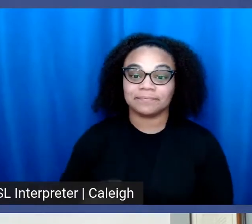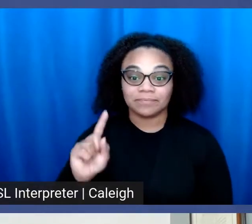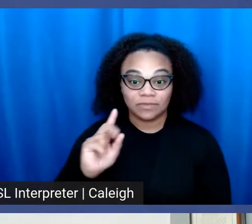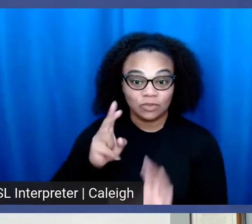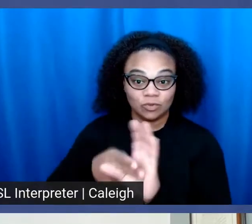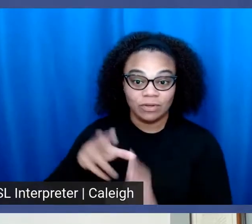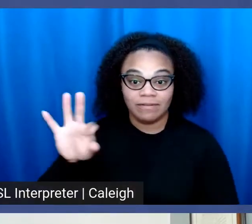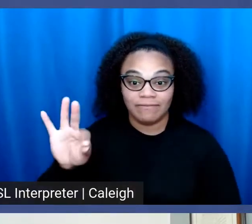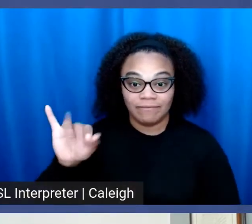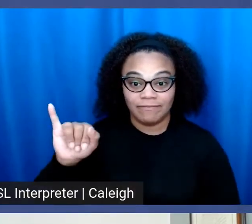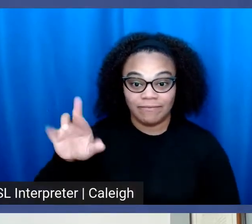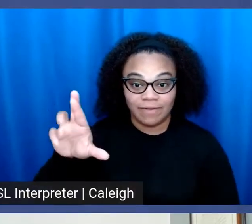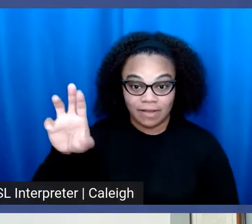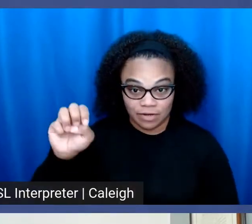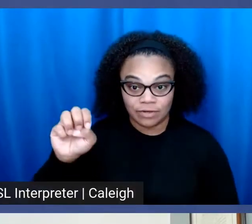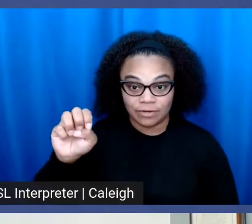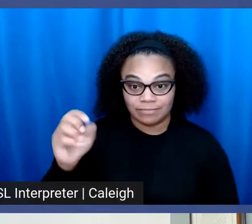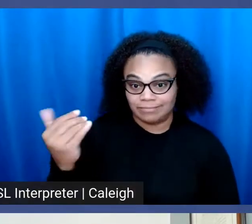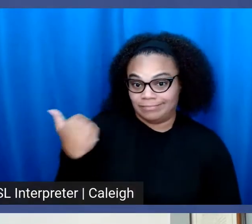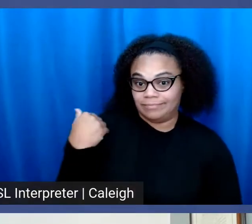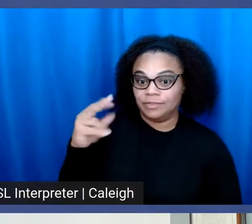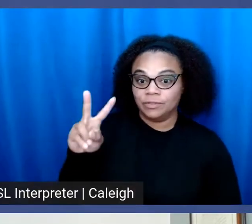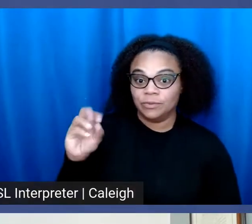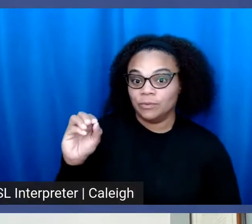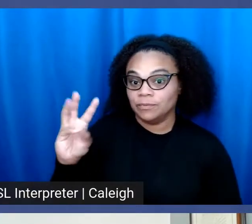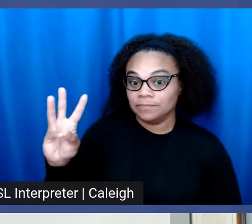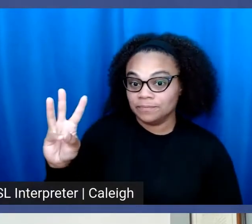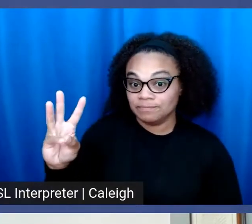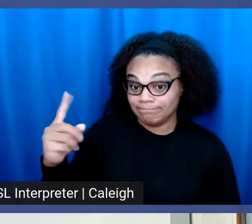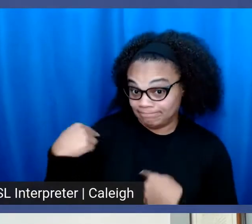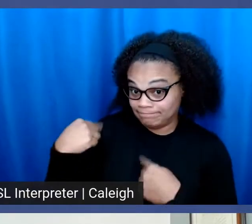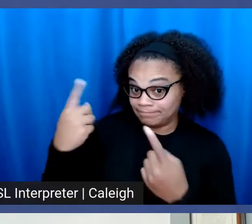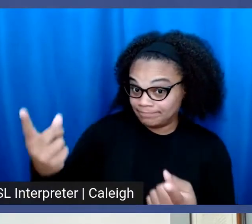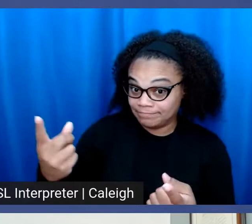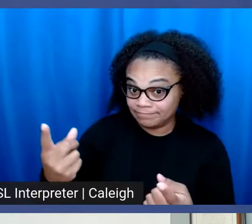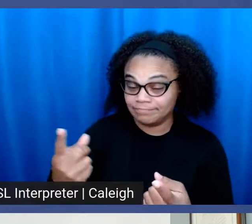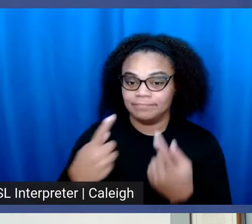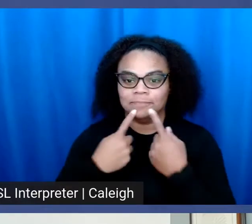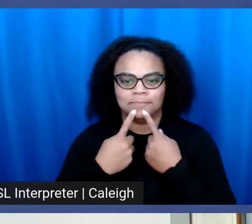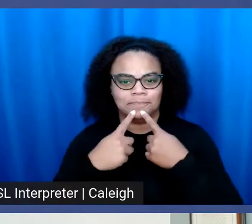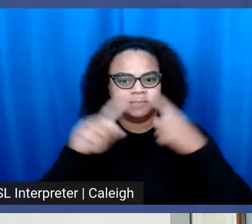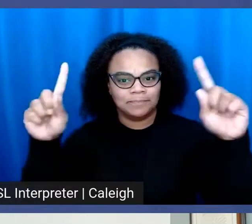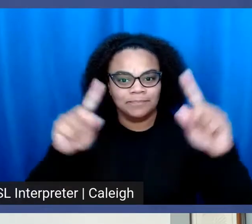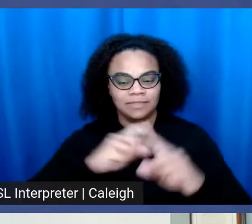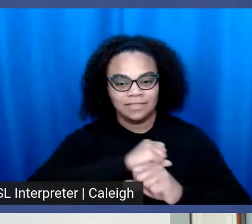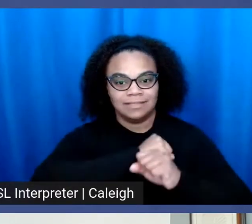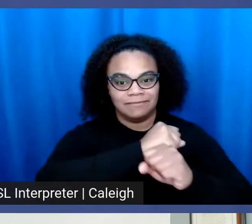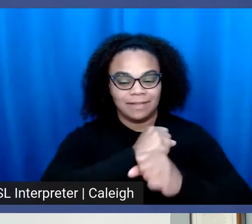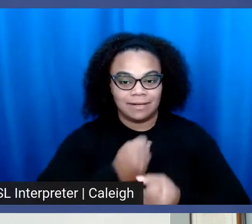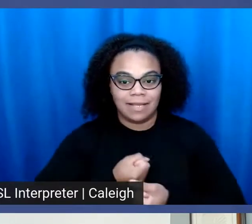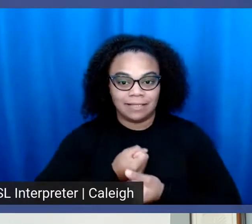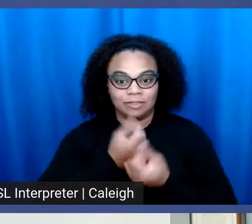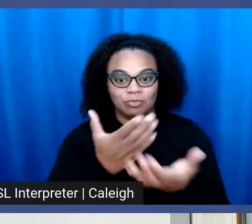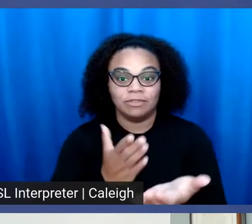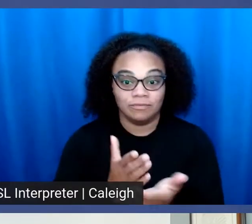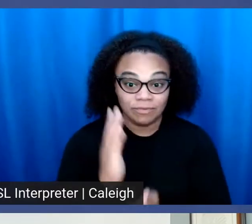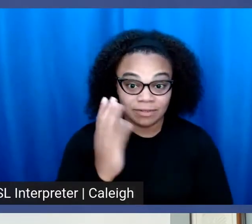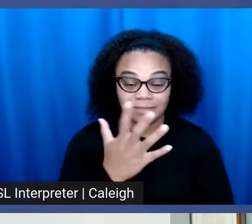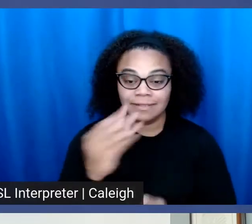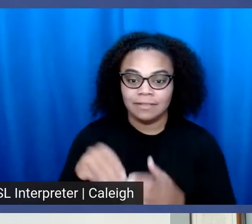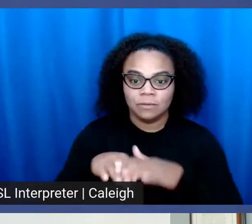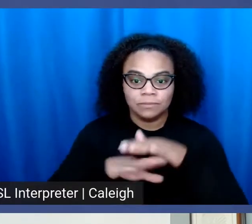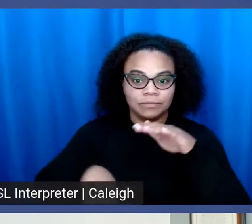in 2006, Will has successfully defended expressive rights and core civil